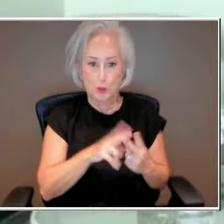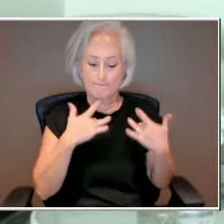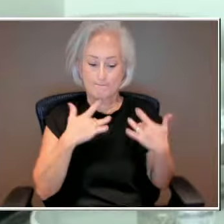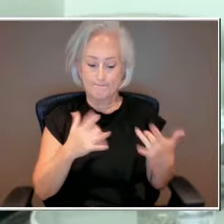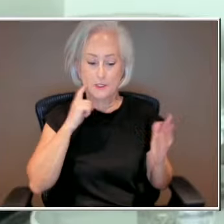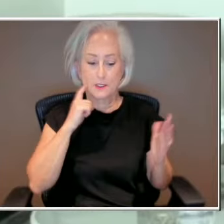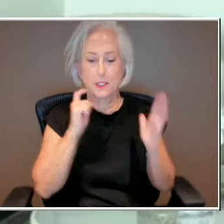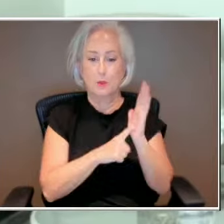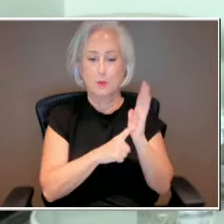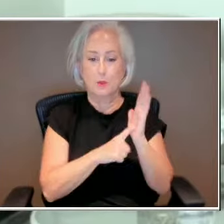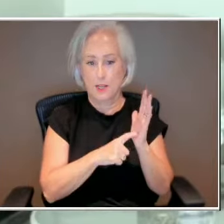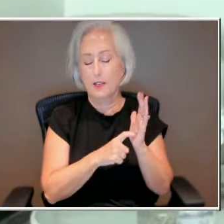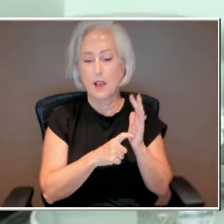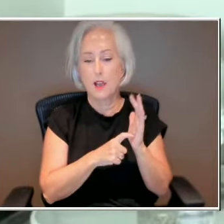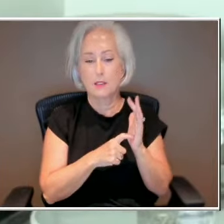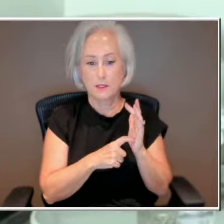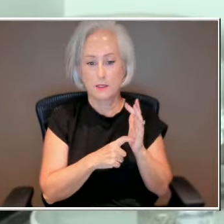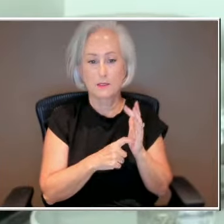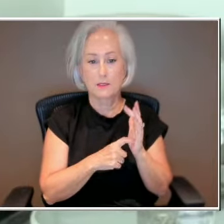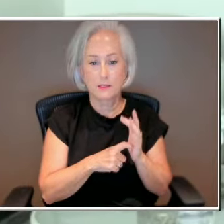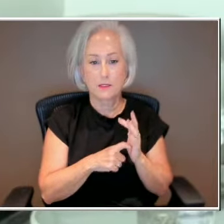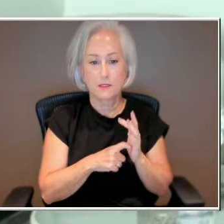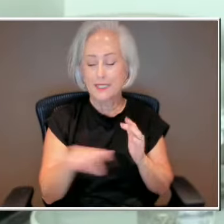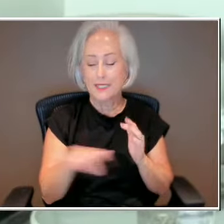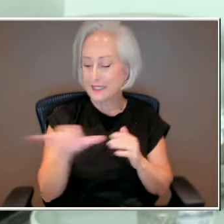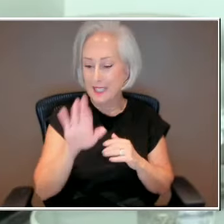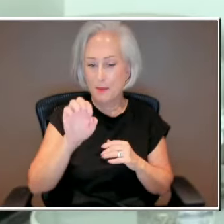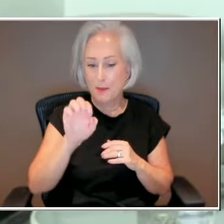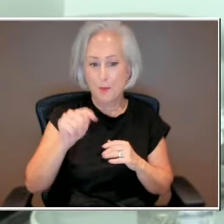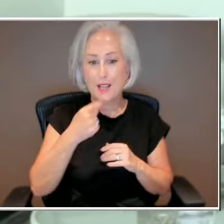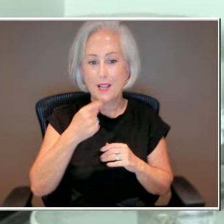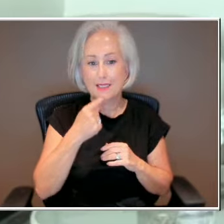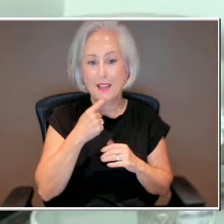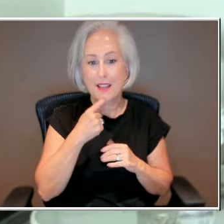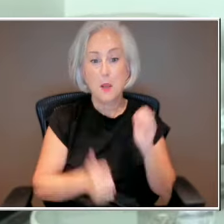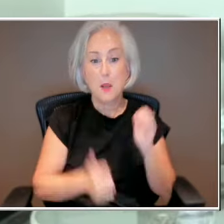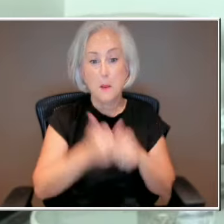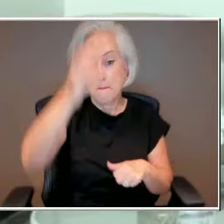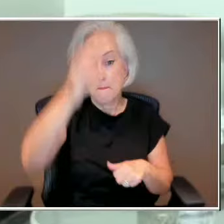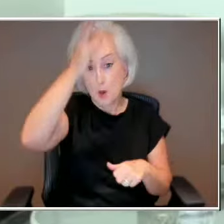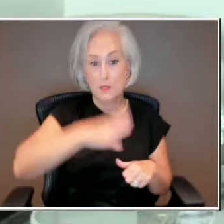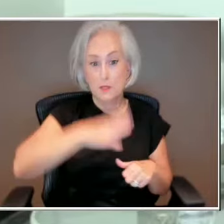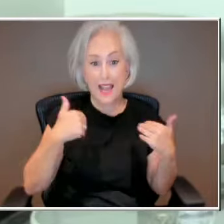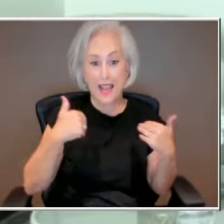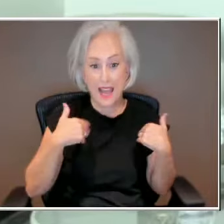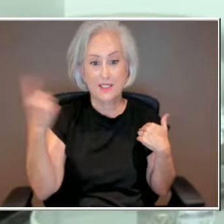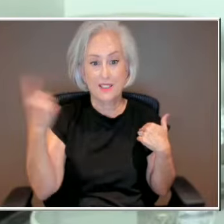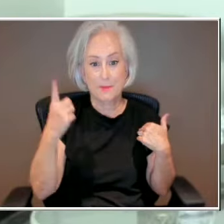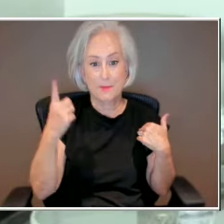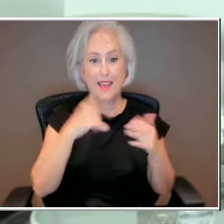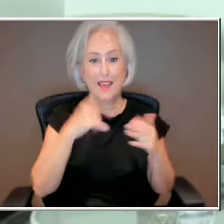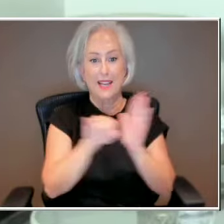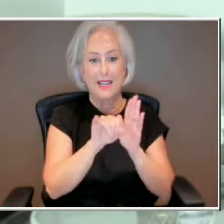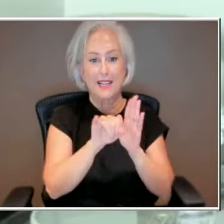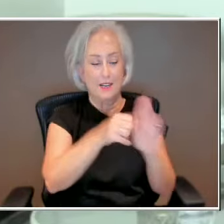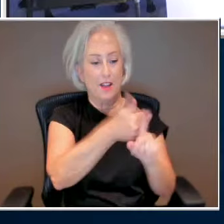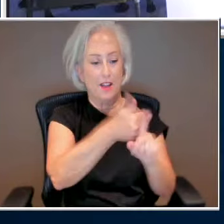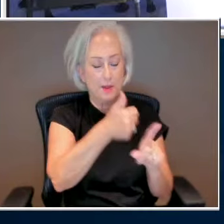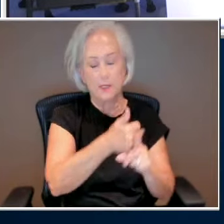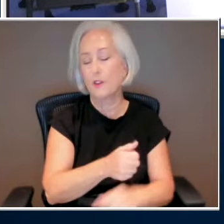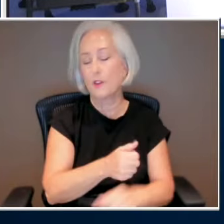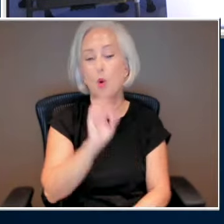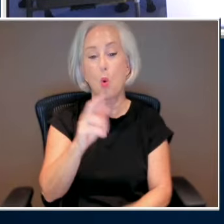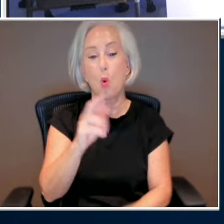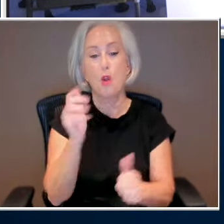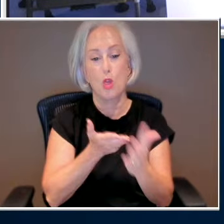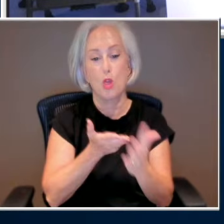appropriately. And so just as Bret had said, most gentlemen, they do have something that's identified by themselves or provider on exam. What's the